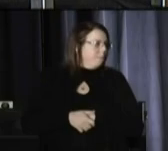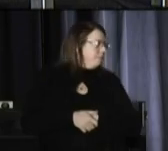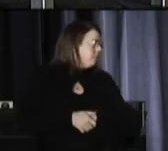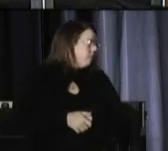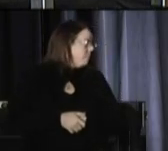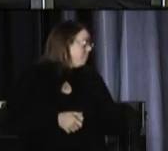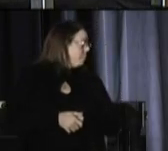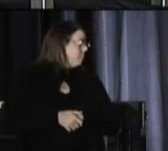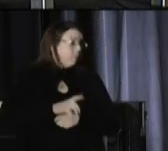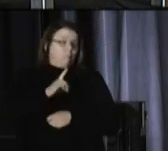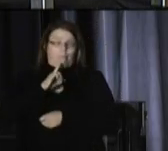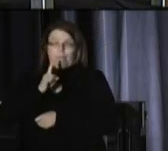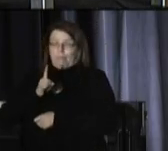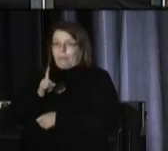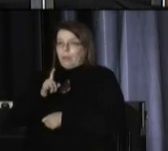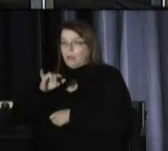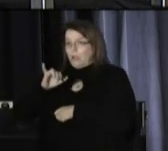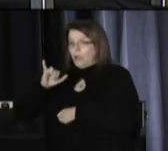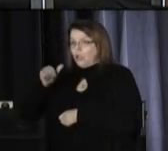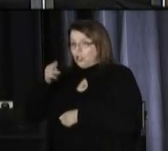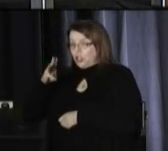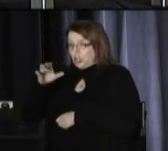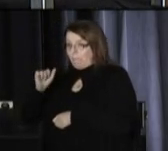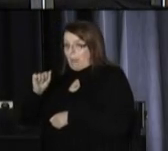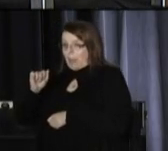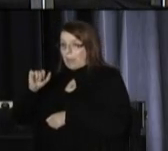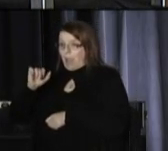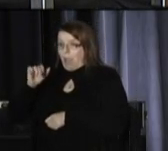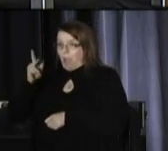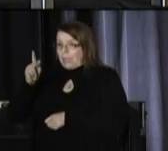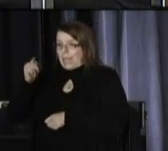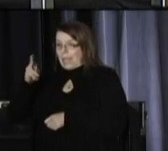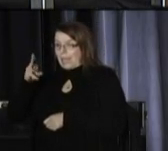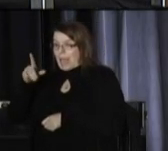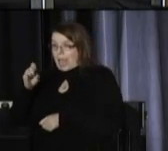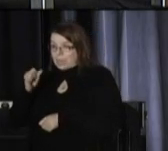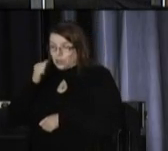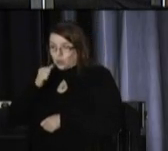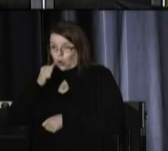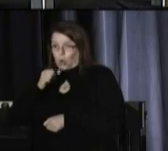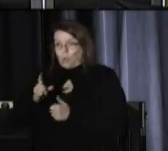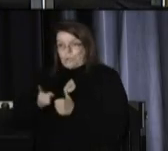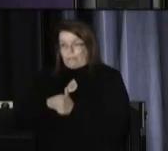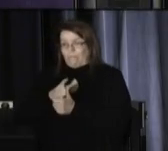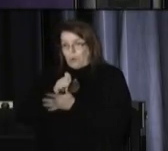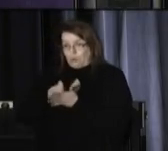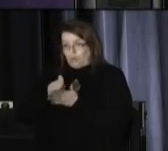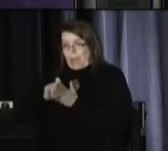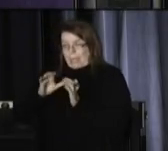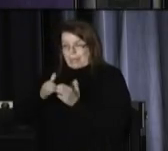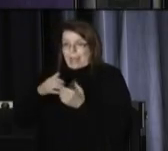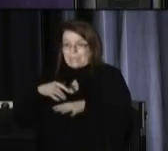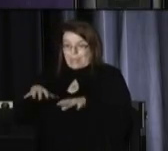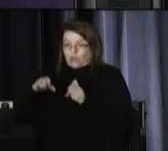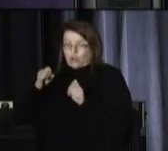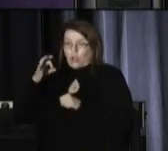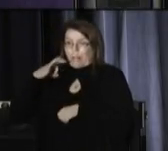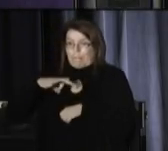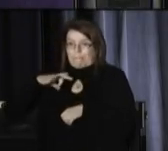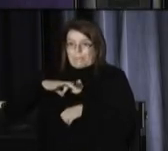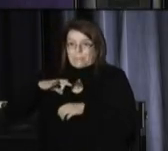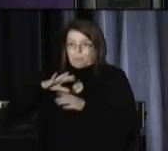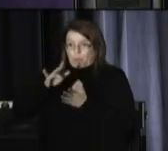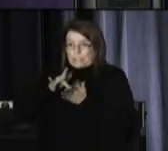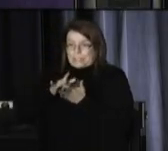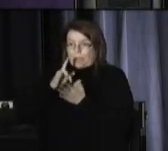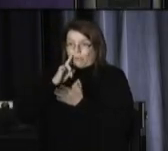Definitely, Jamaica Kincaid's Girl was the first writing class I ever took at the Pittsburgh Center for the Arts. It was a flash